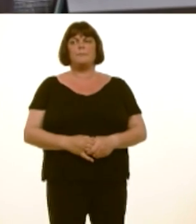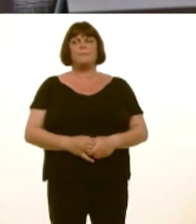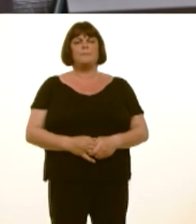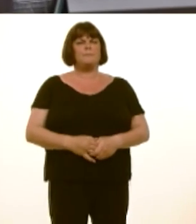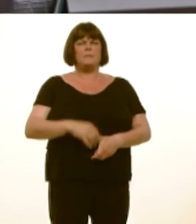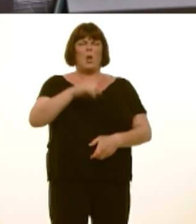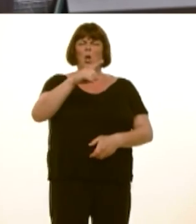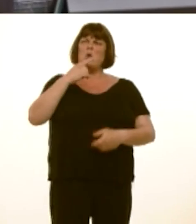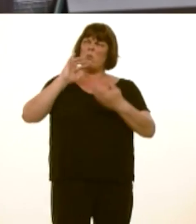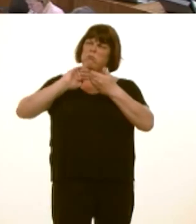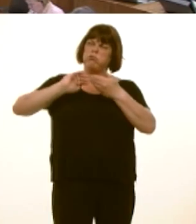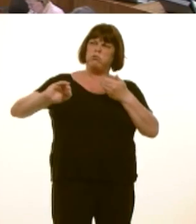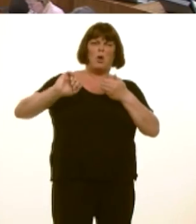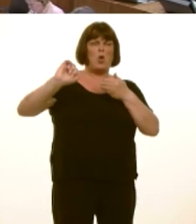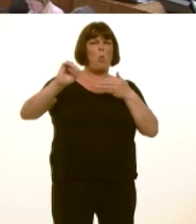Thank you.